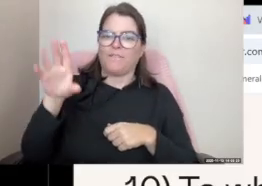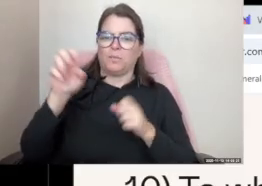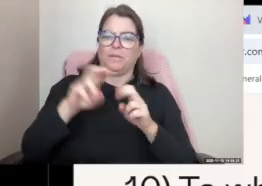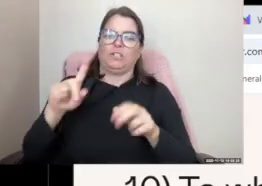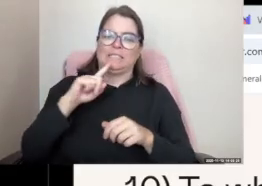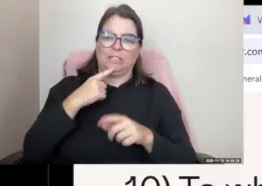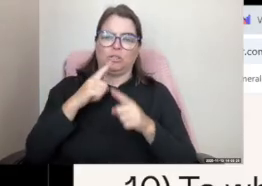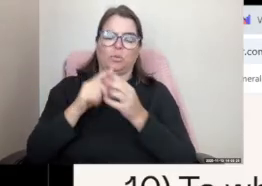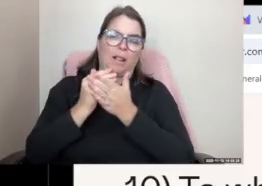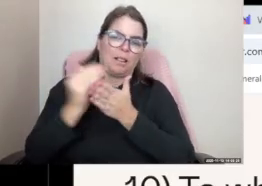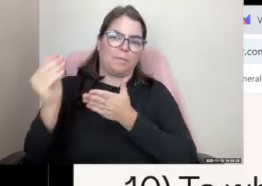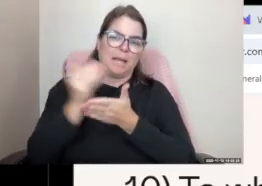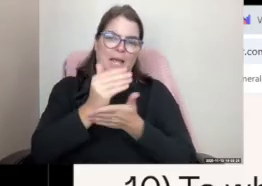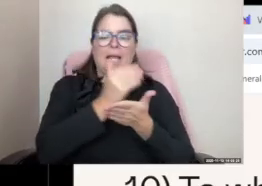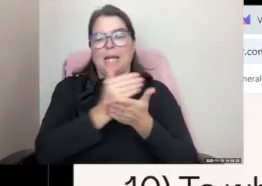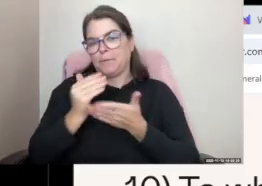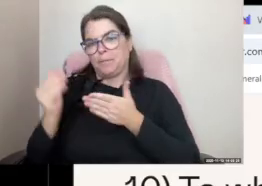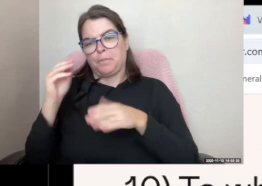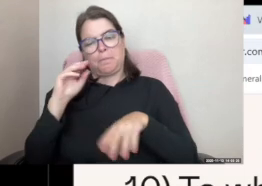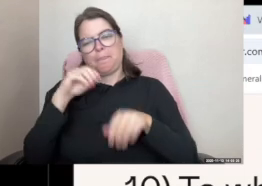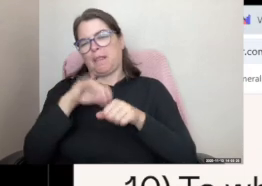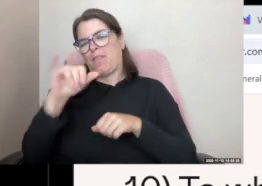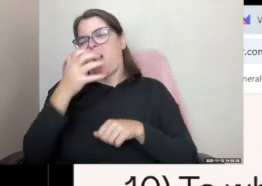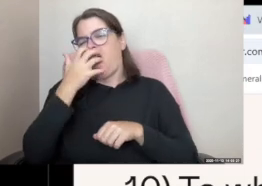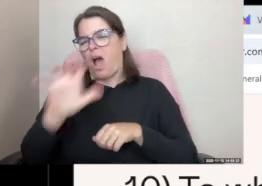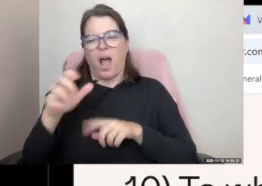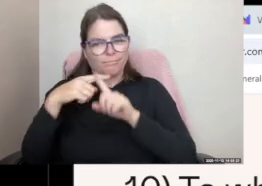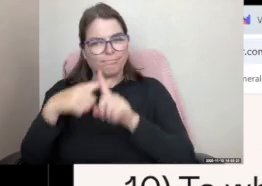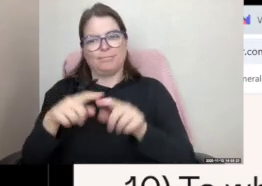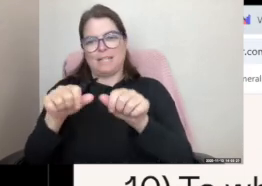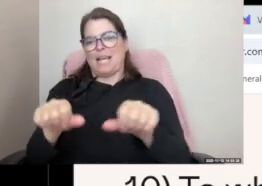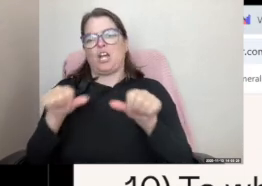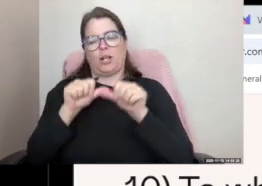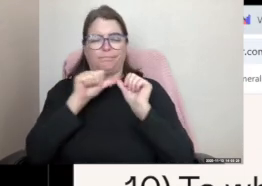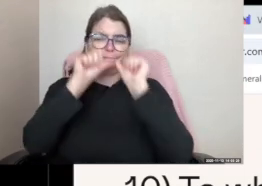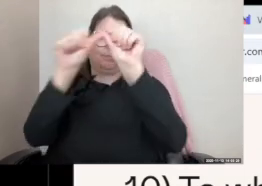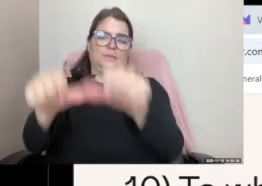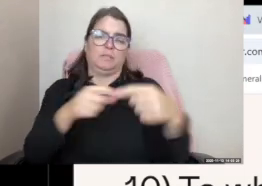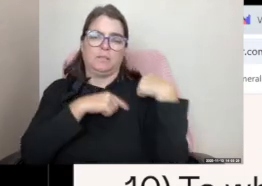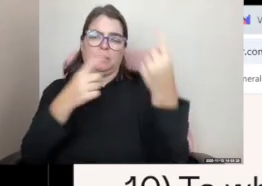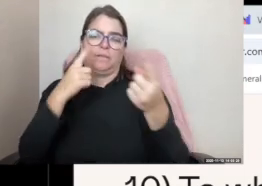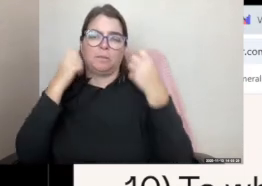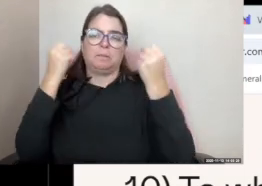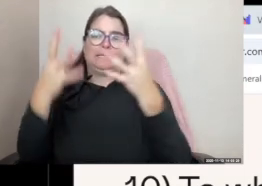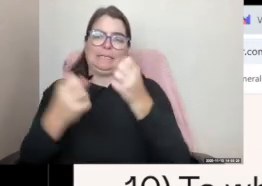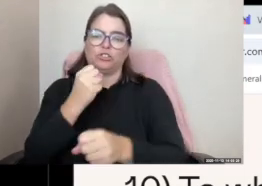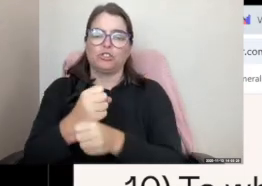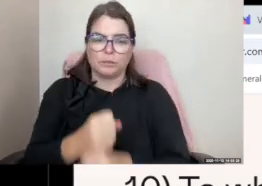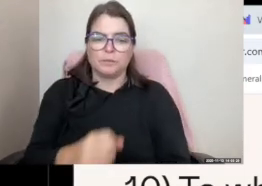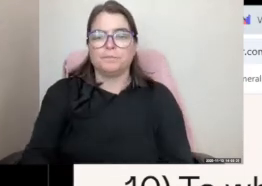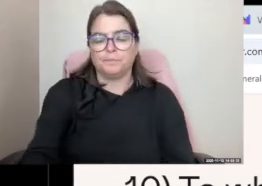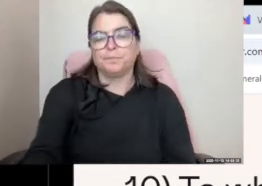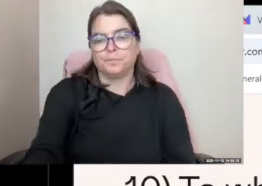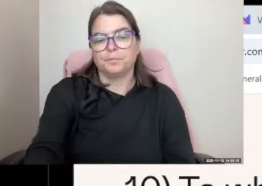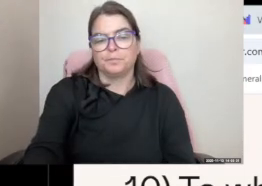and its zero emission leadership, as well as clean energy in that regard. So because of that, I think we have